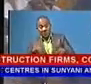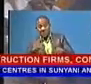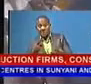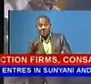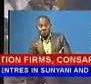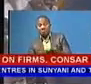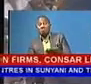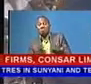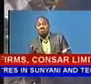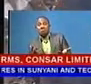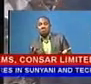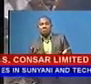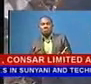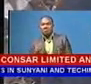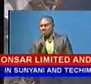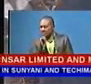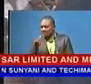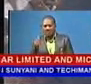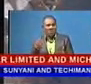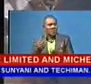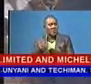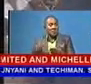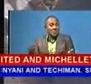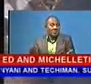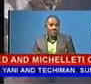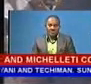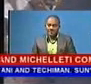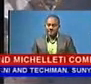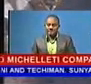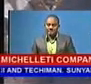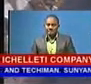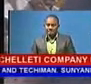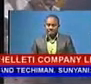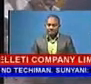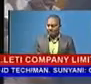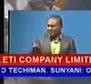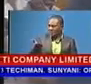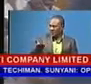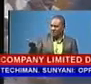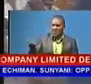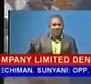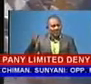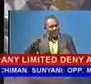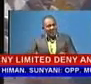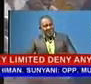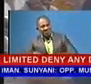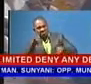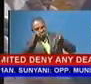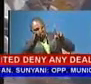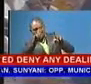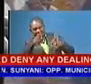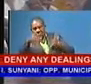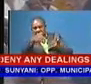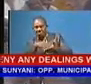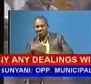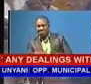and examination. This is not a matter that they can use cross-examination to re-interview.